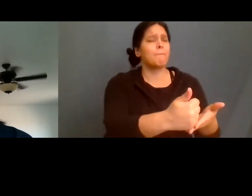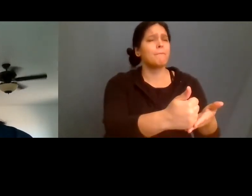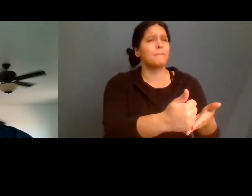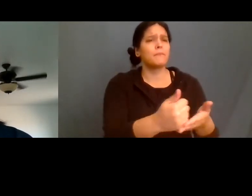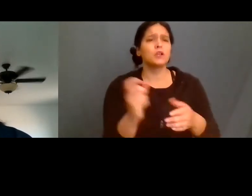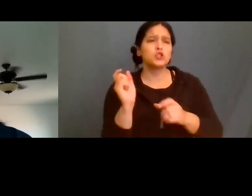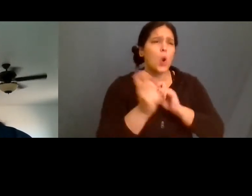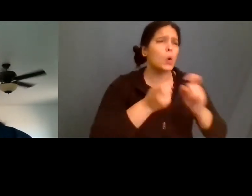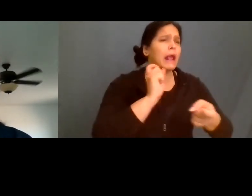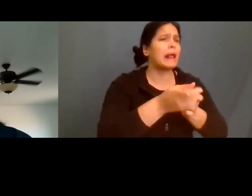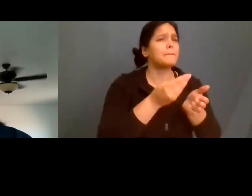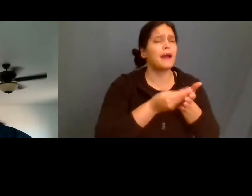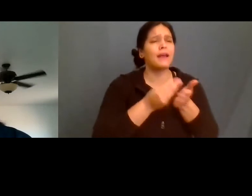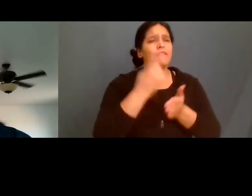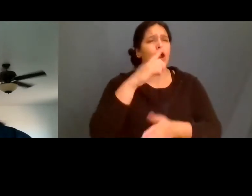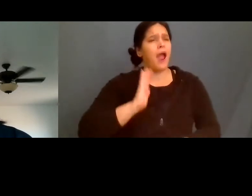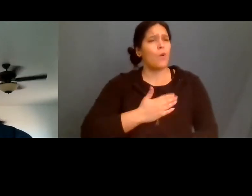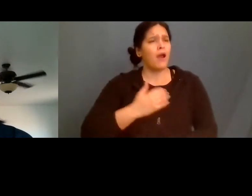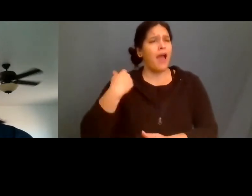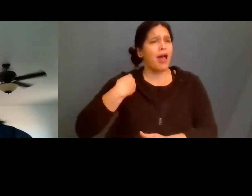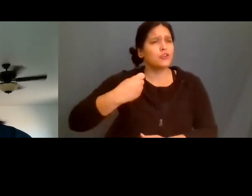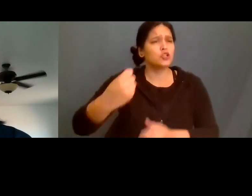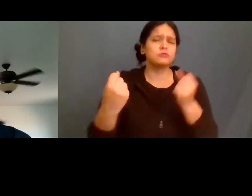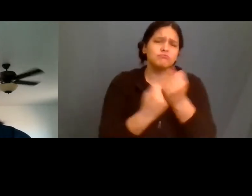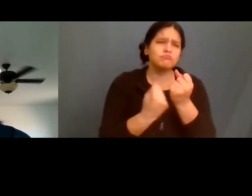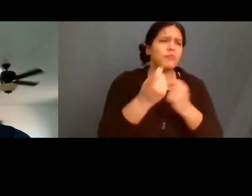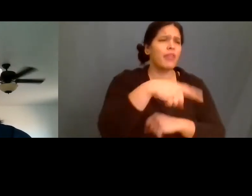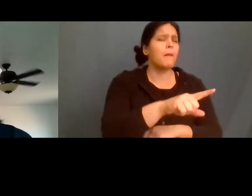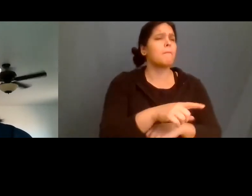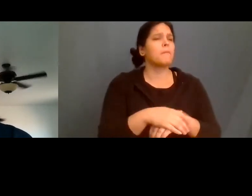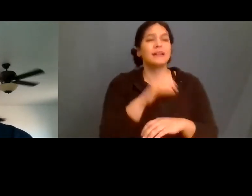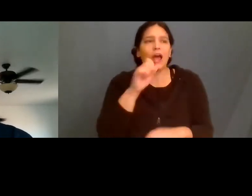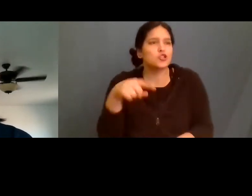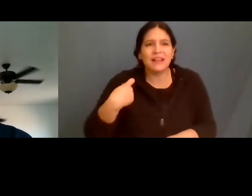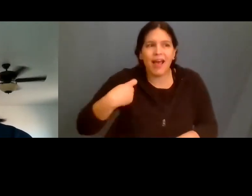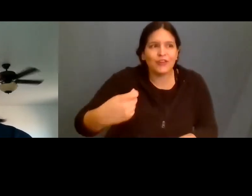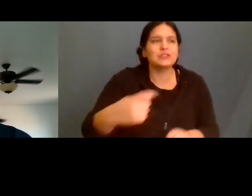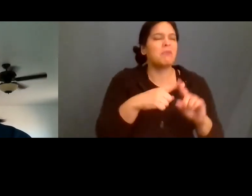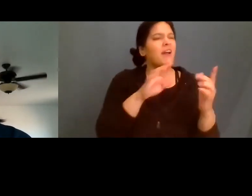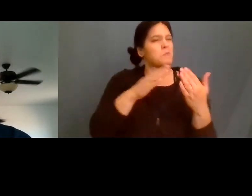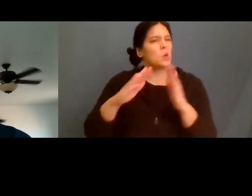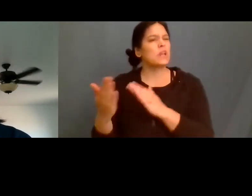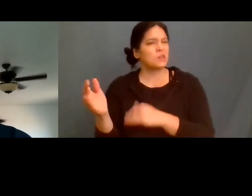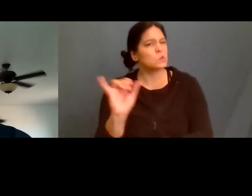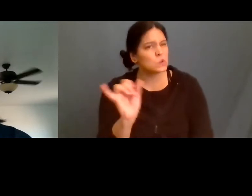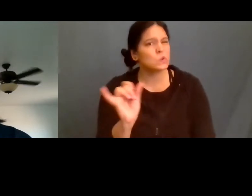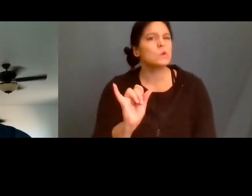donating to our elders, not just the elders or the community members, they're